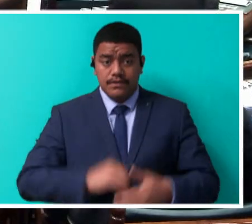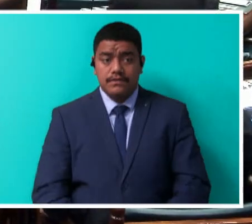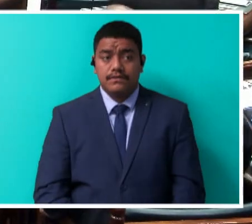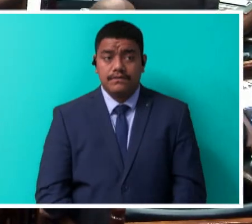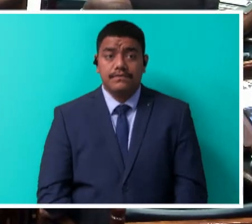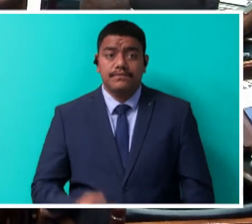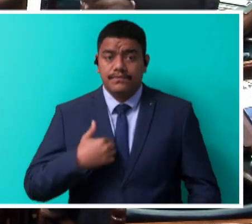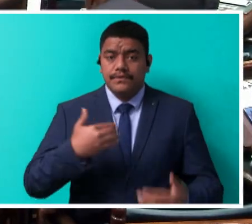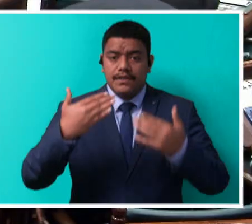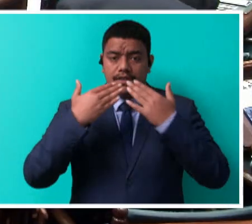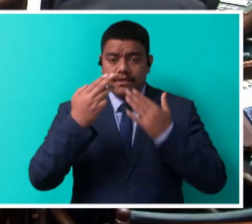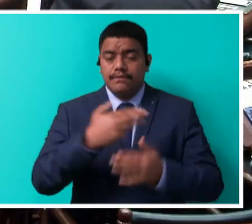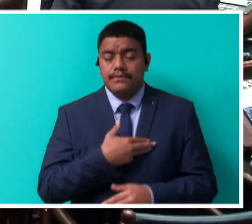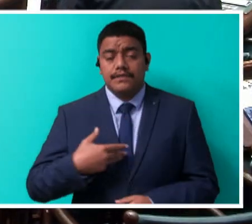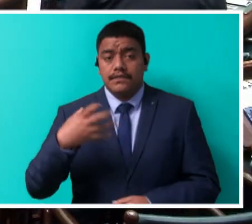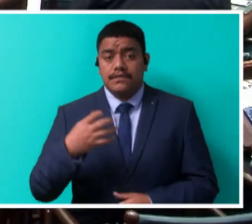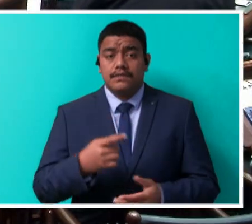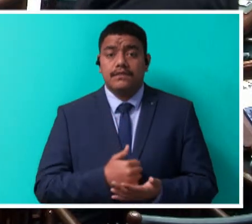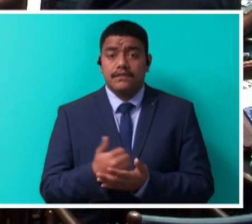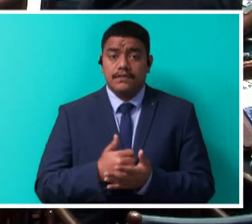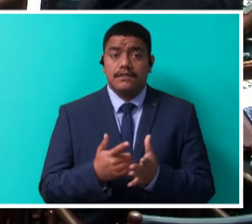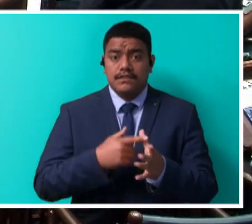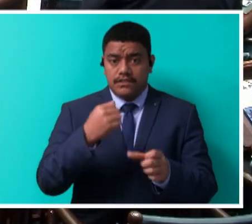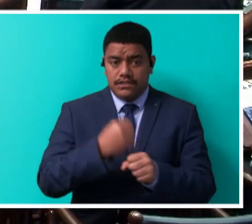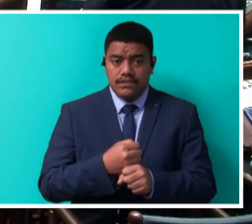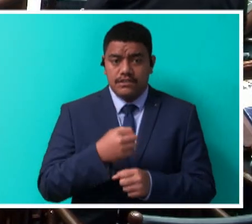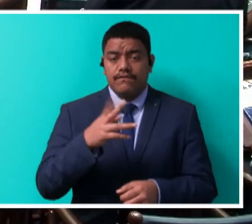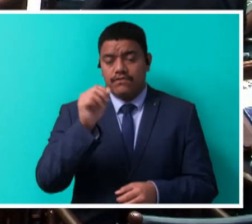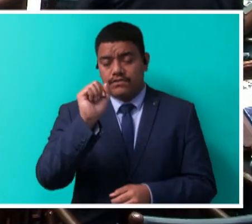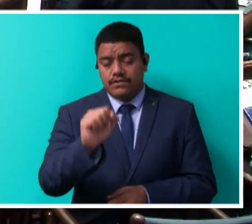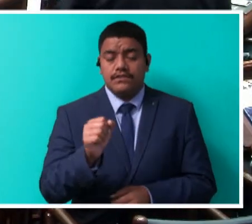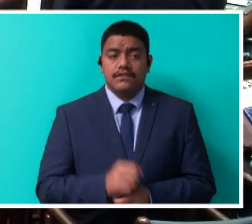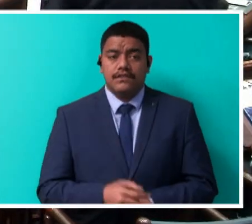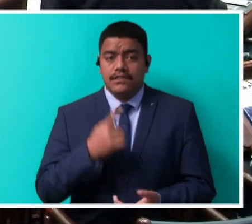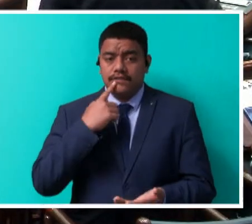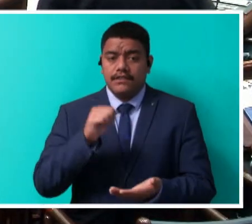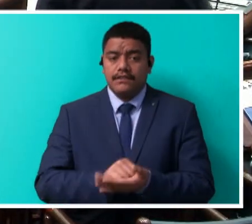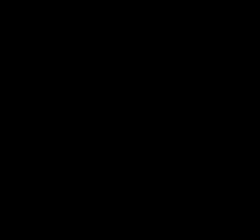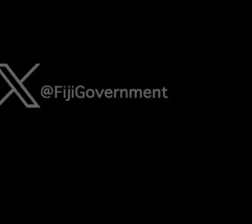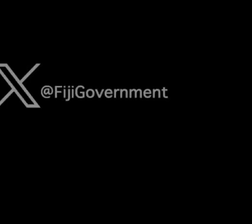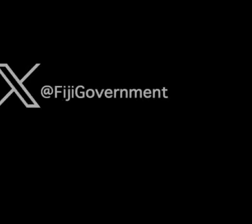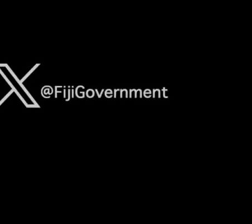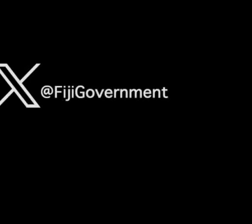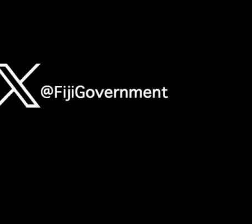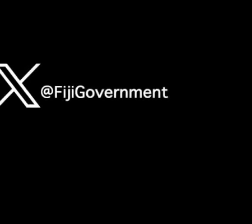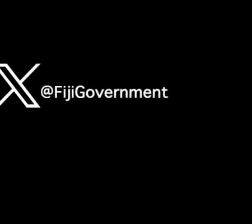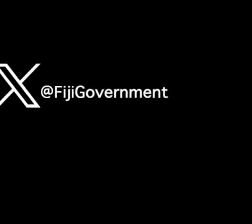want to thank the Minister and the Acting Attorney for Honorable Turaga for his